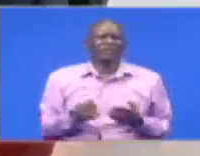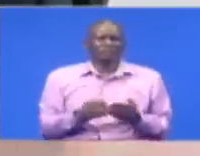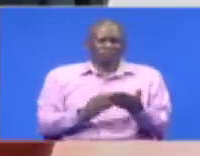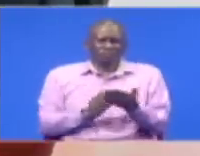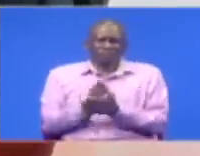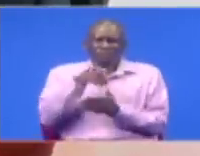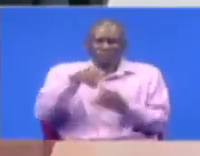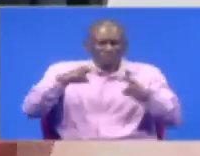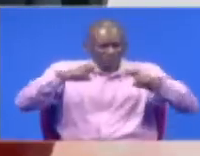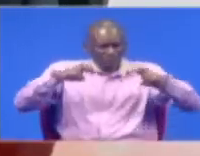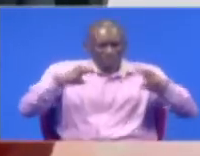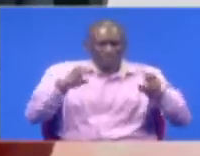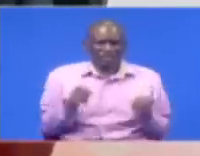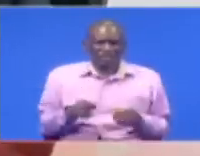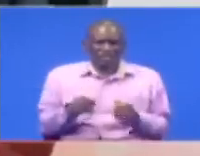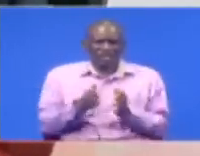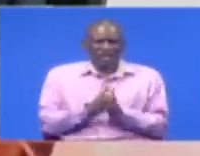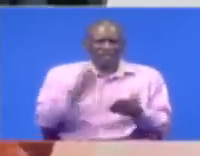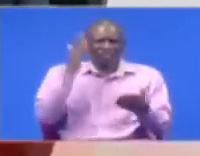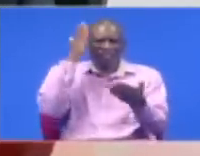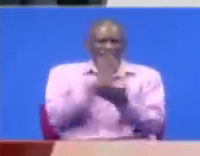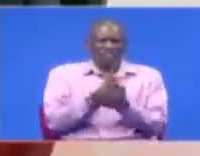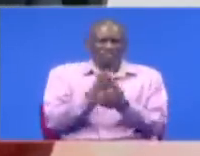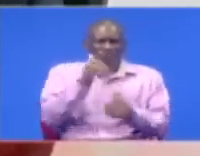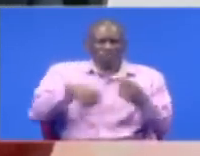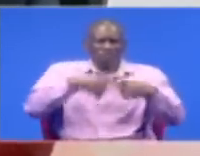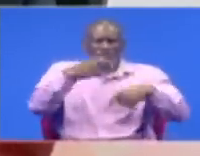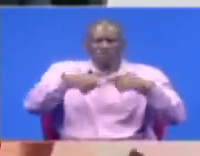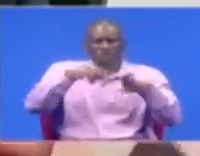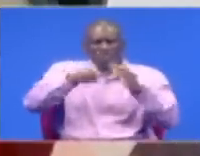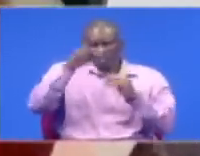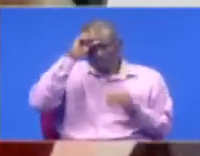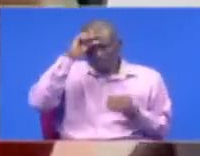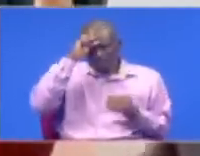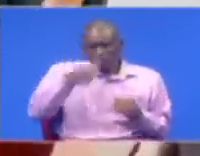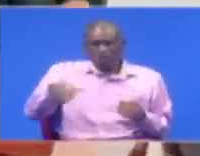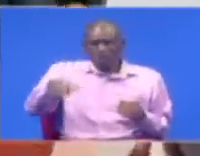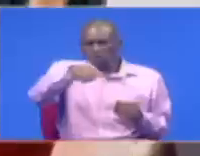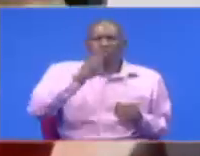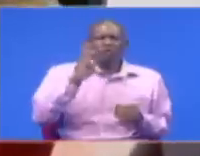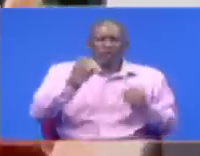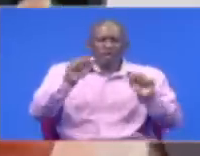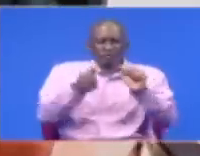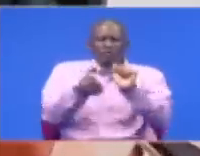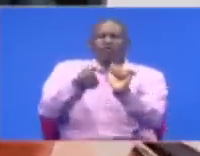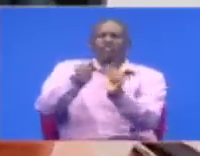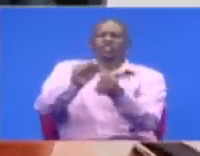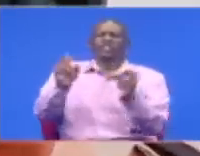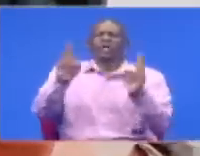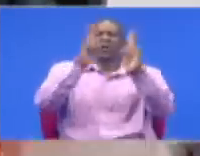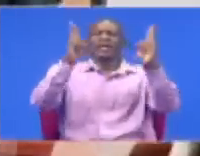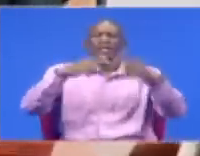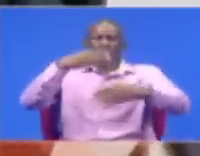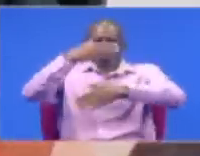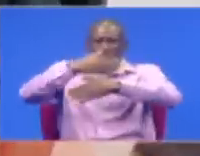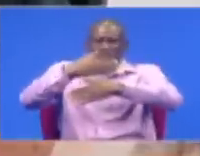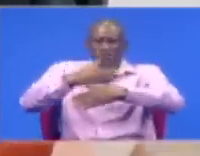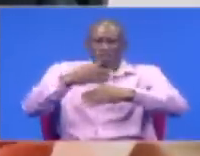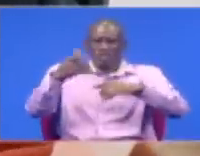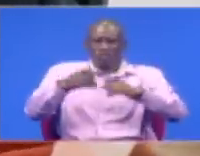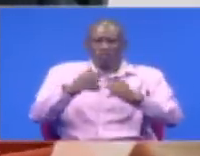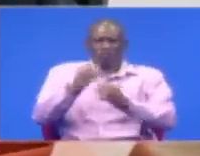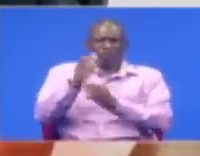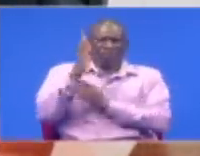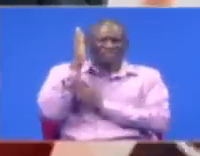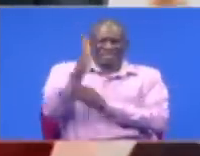this research and the validation that went on in government, we were able to change our international boundary from the